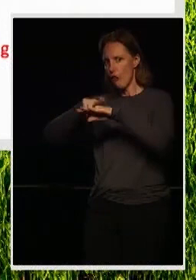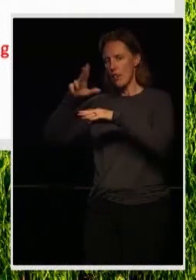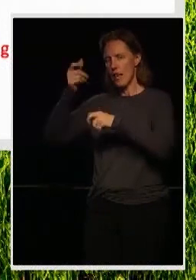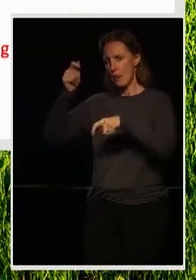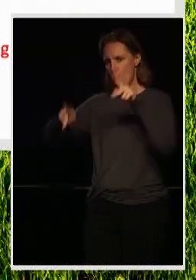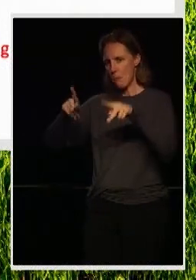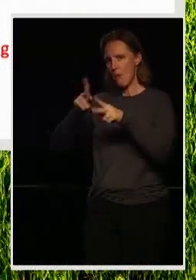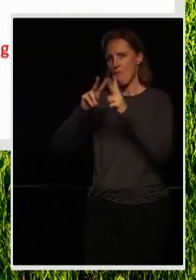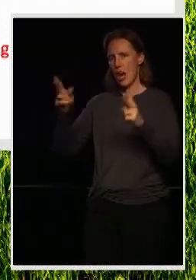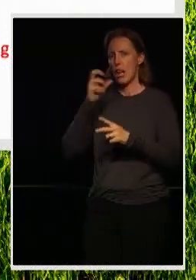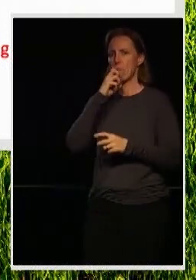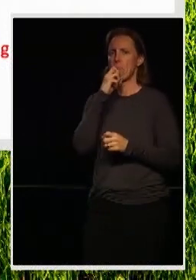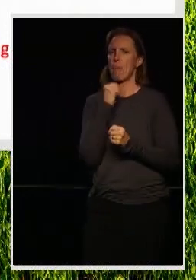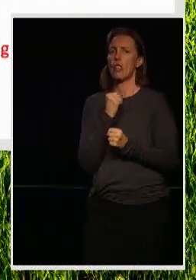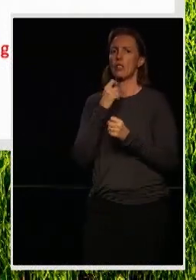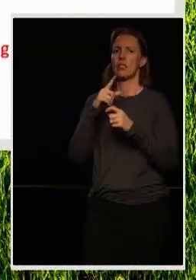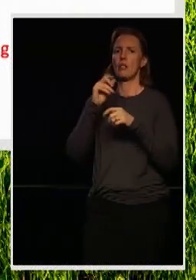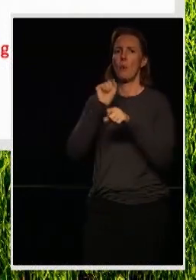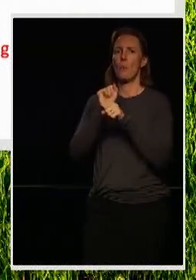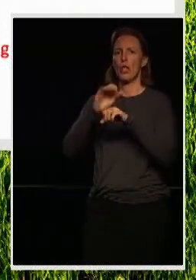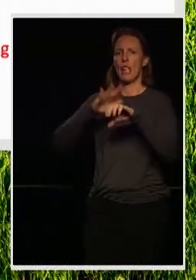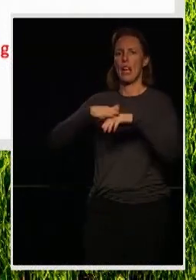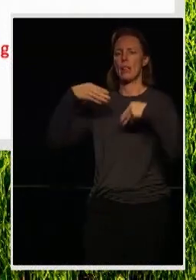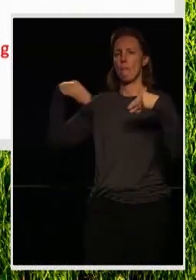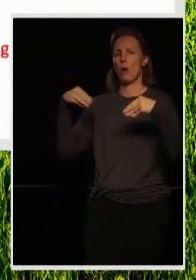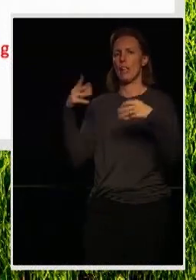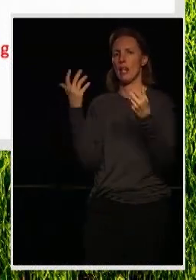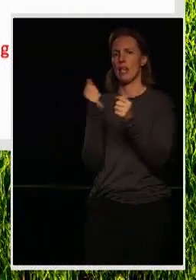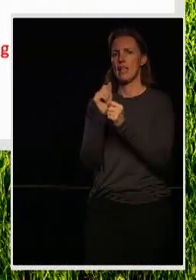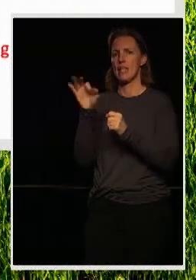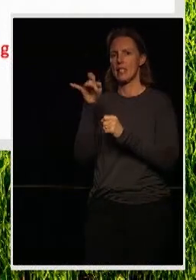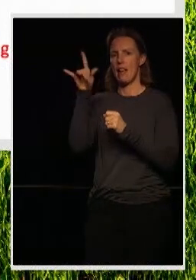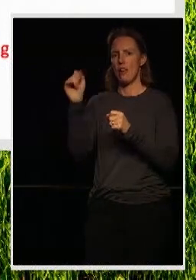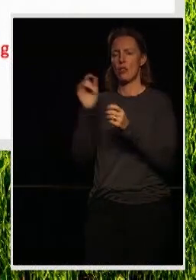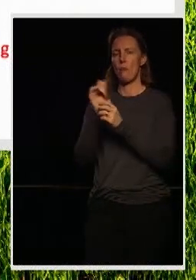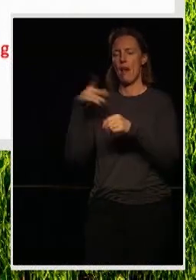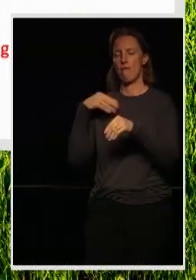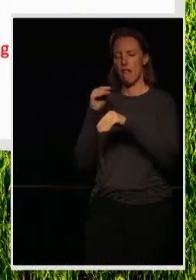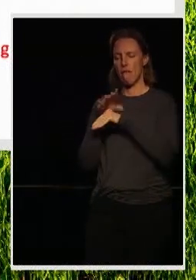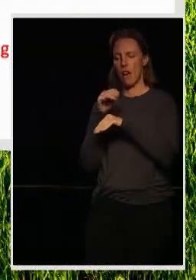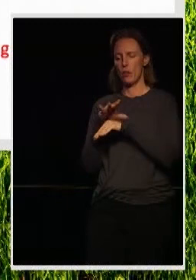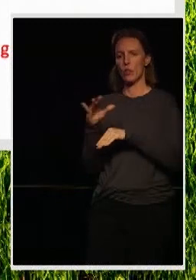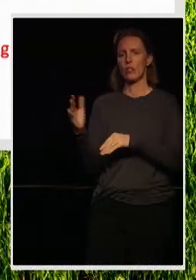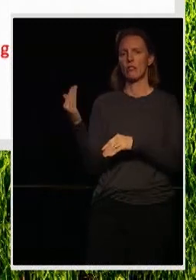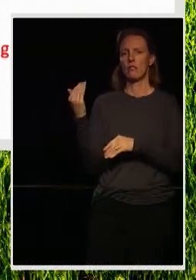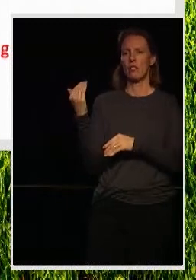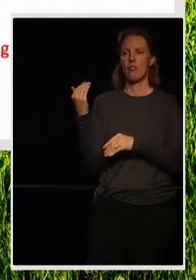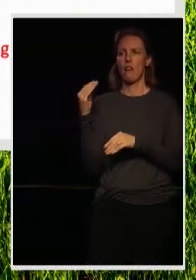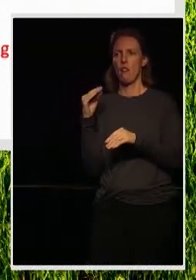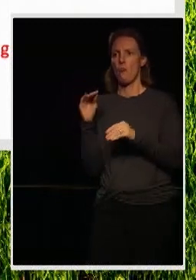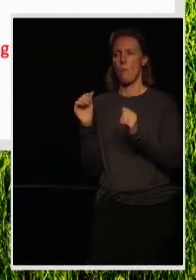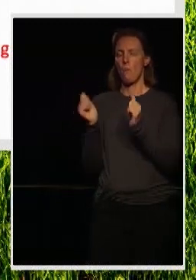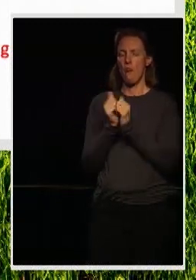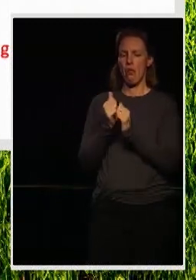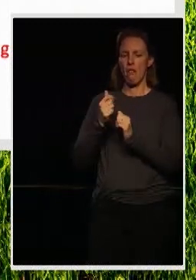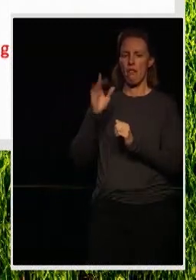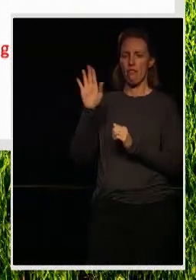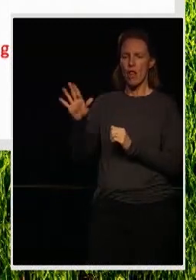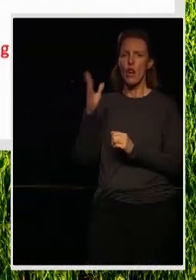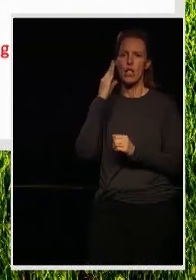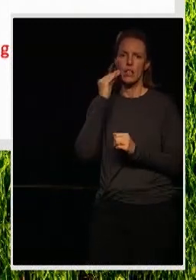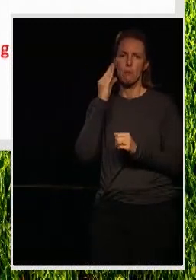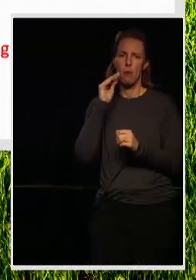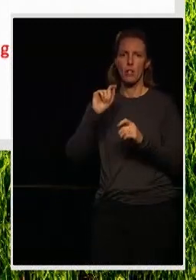passionate working on the market development and the sales. And we have advisors advising us with their very rich experience